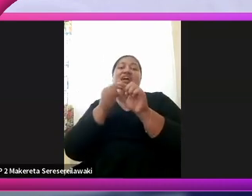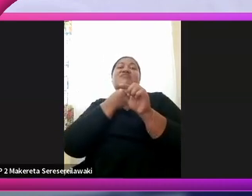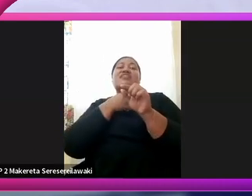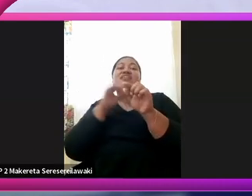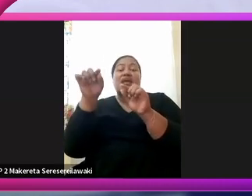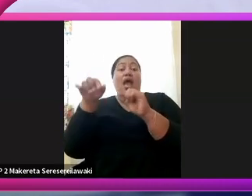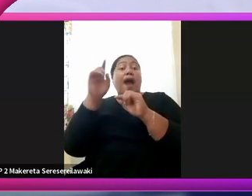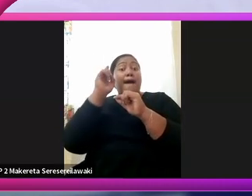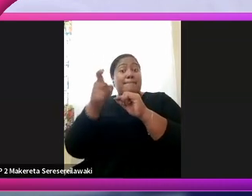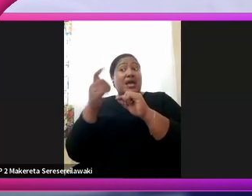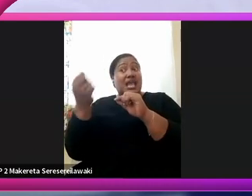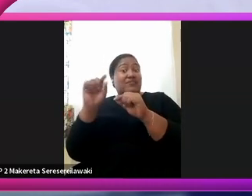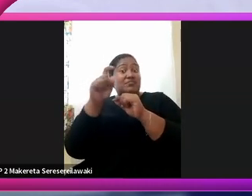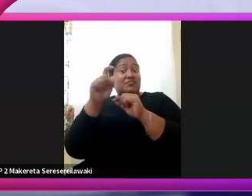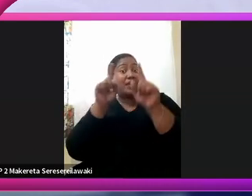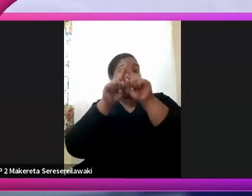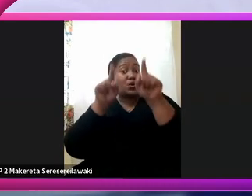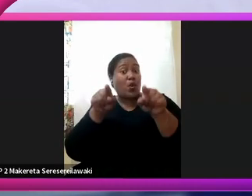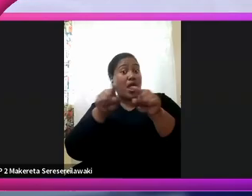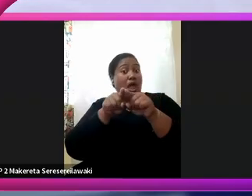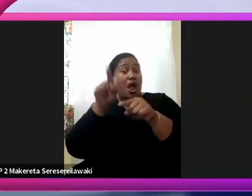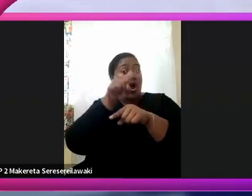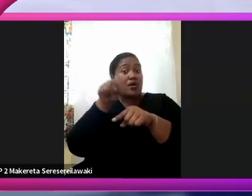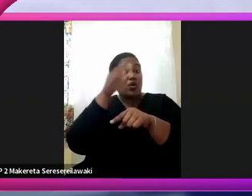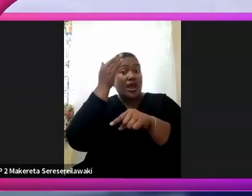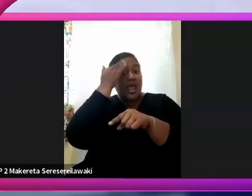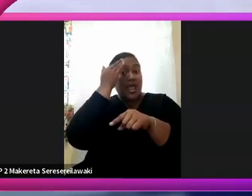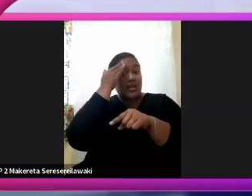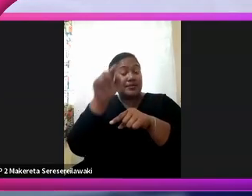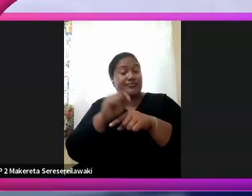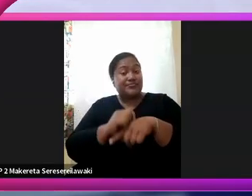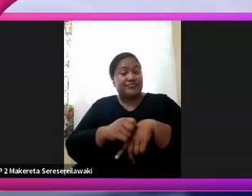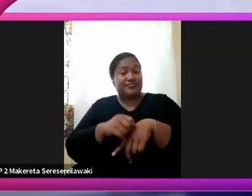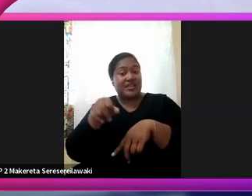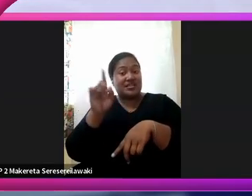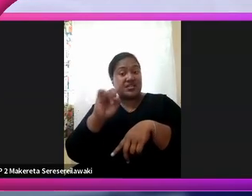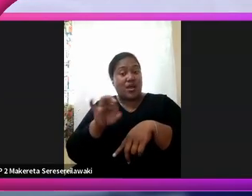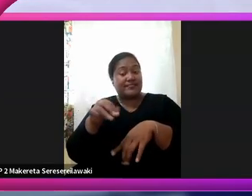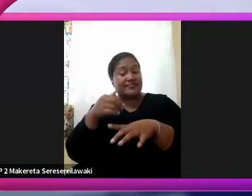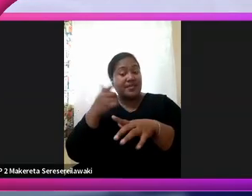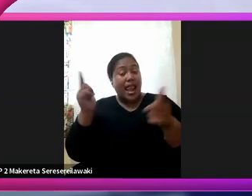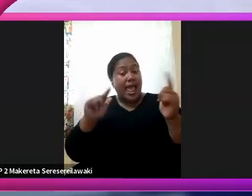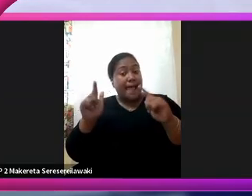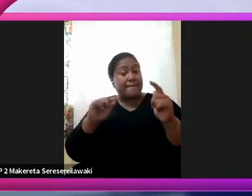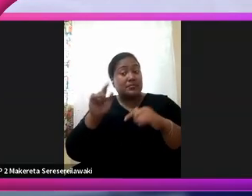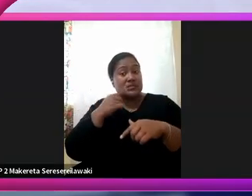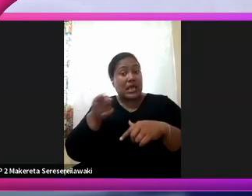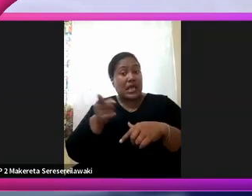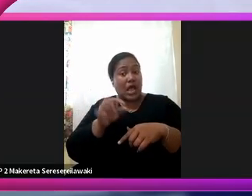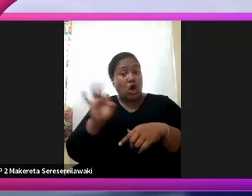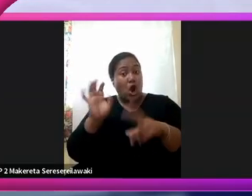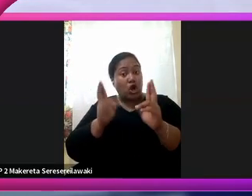with a square head or a round head or something like that, that's what the lab, they say that abnormal sperm